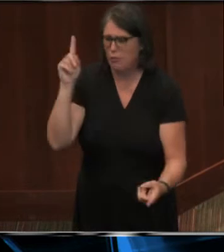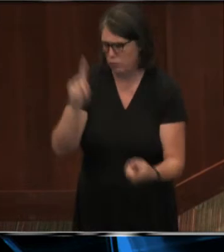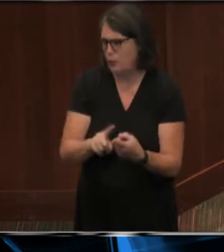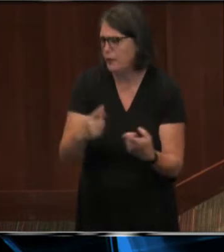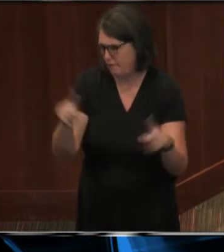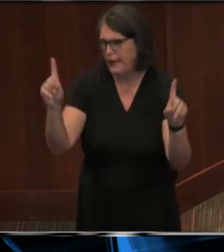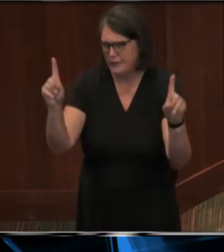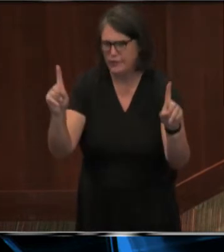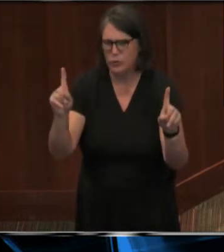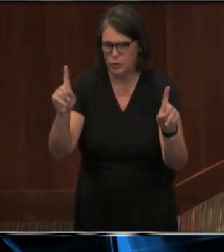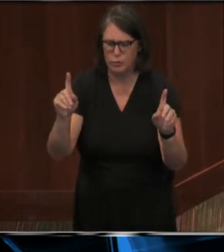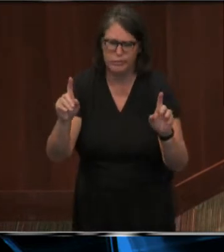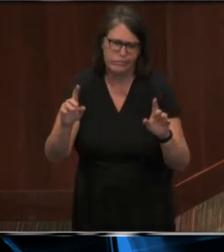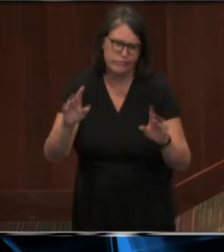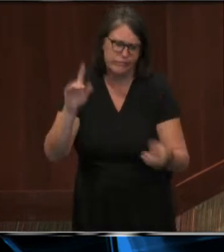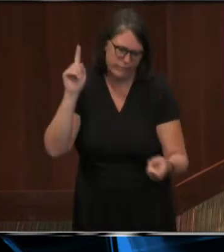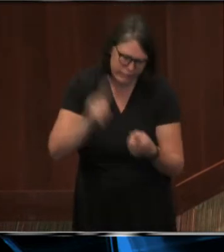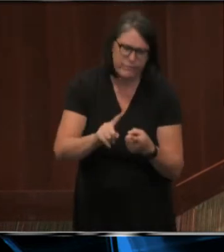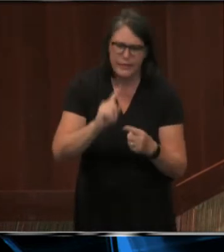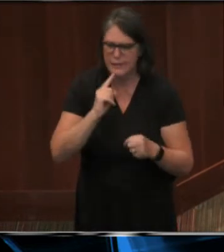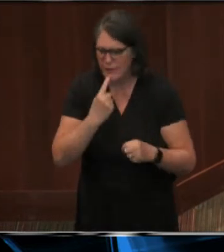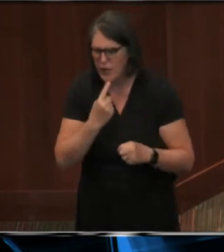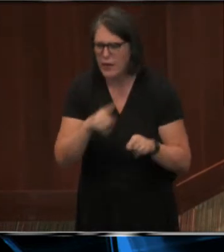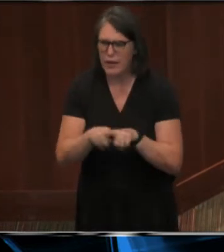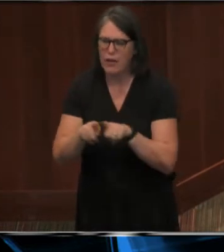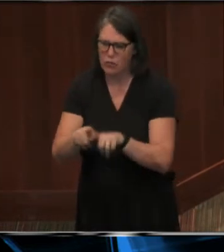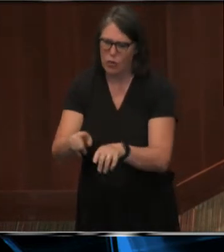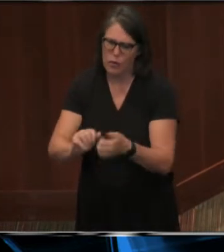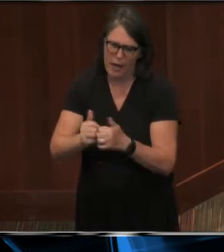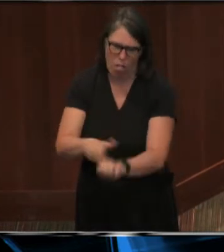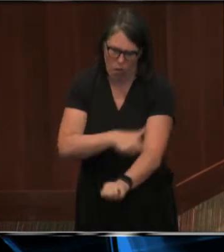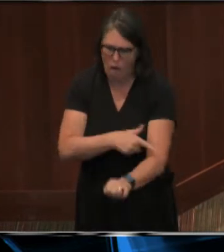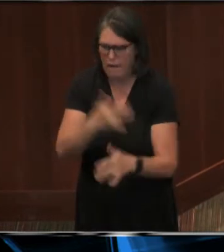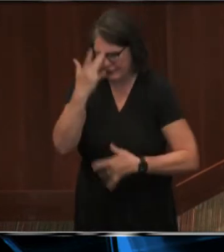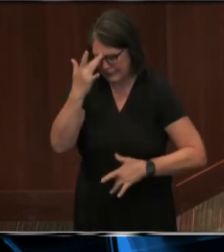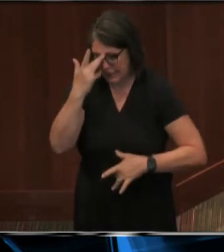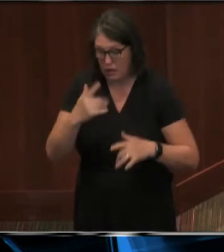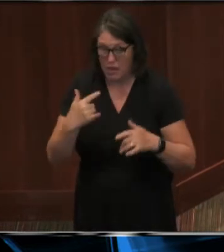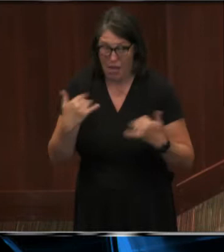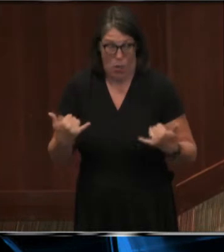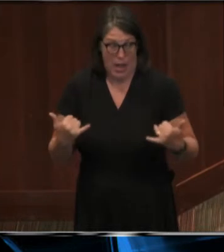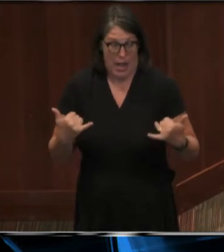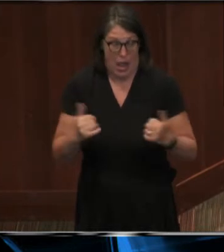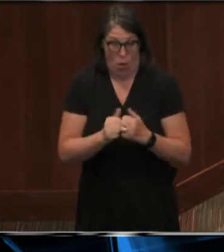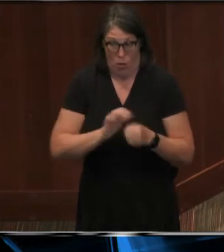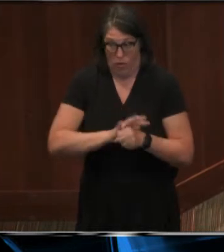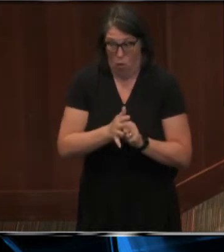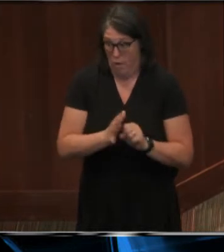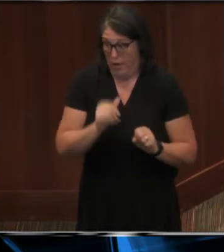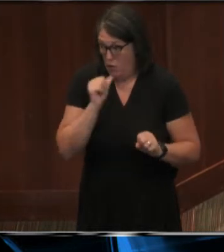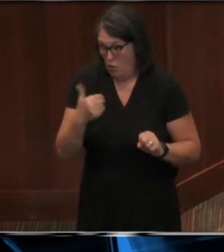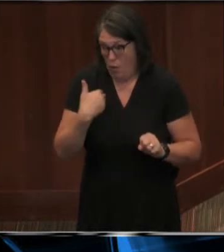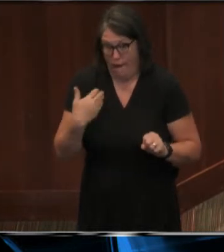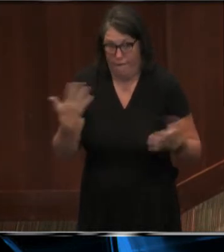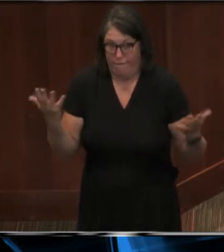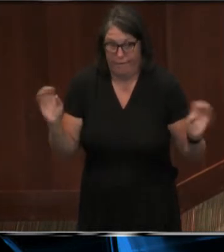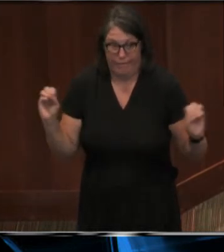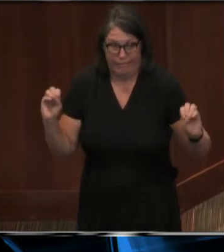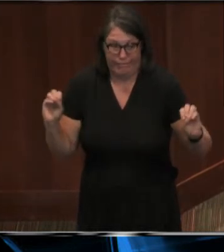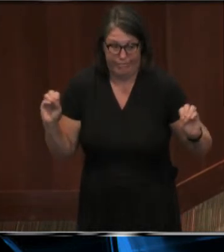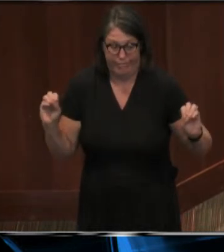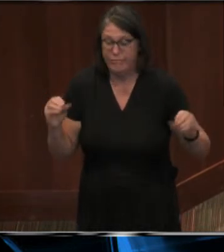the severity of your course of influenza as well as the length of time. We do not have that at this point for COVID. There are